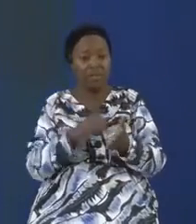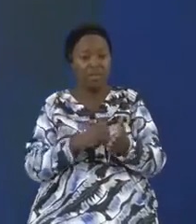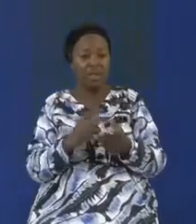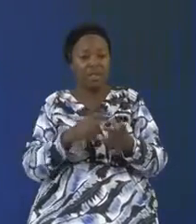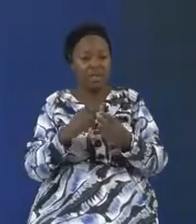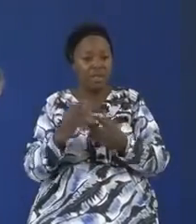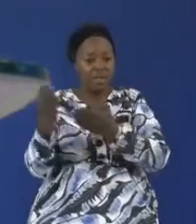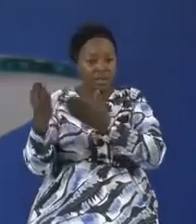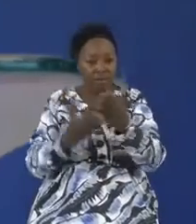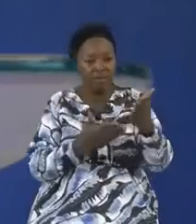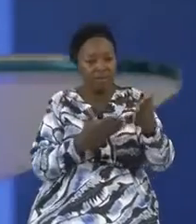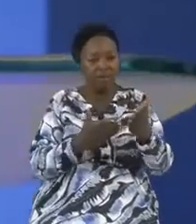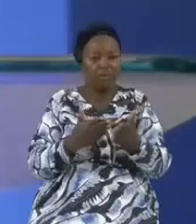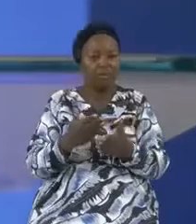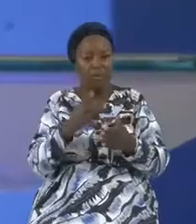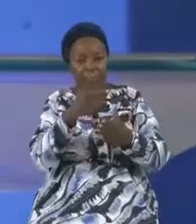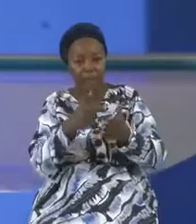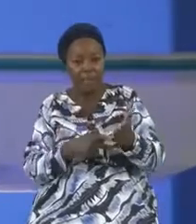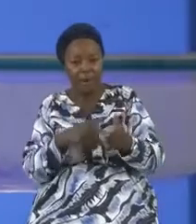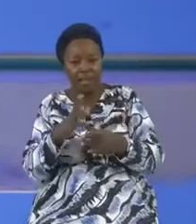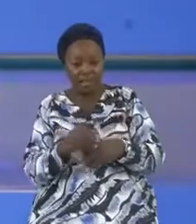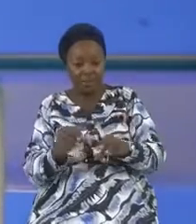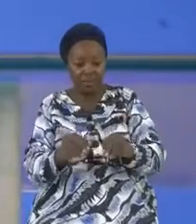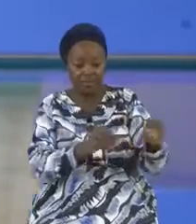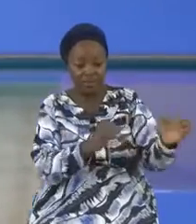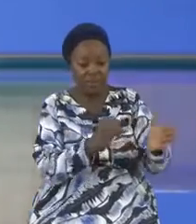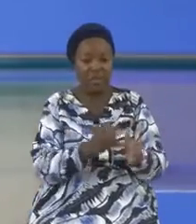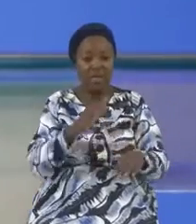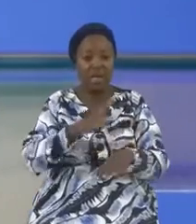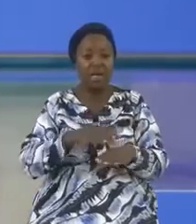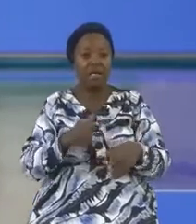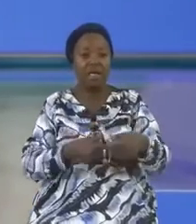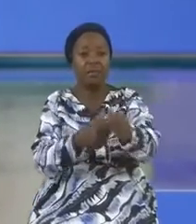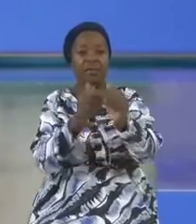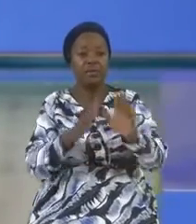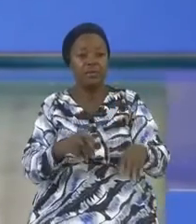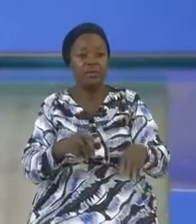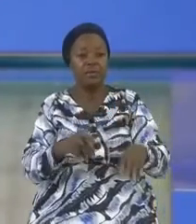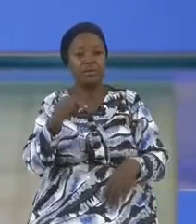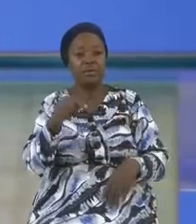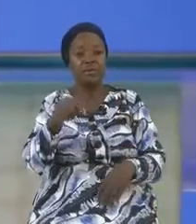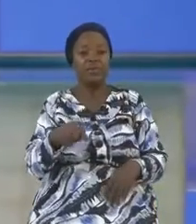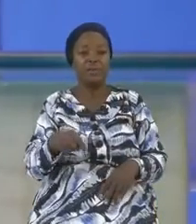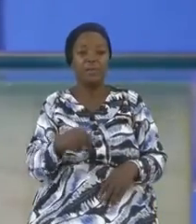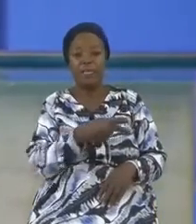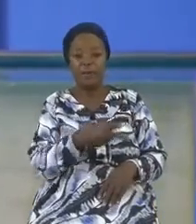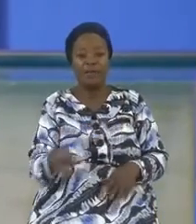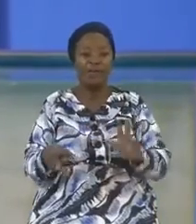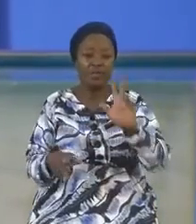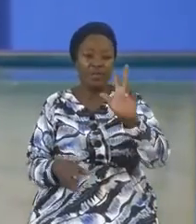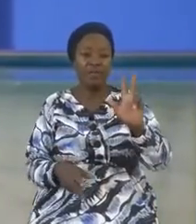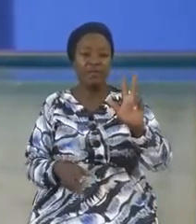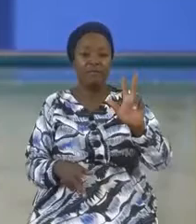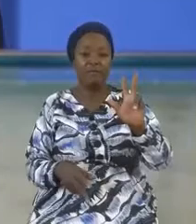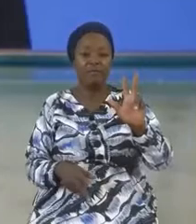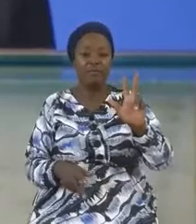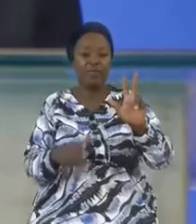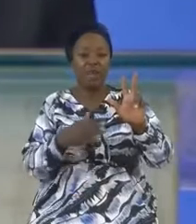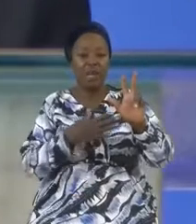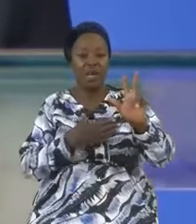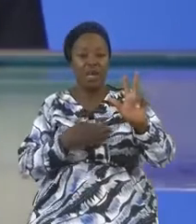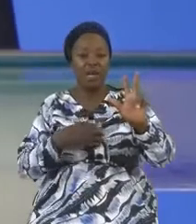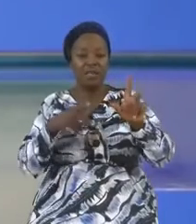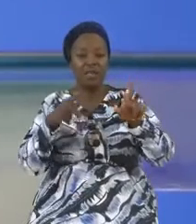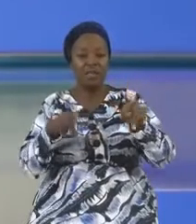brought a certain part and laid it at the apostles' feet. Then in verse 3, but